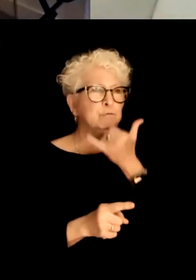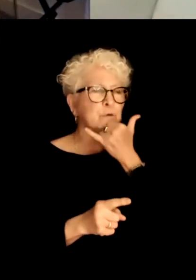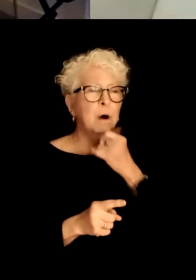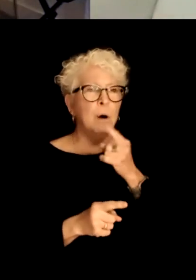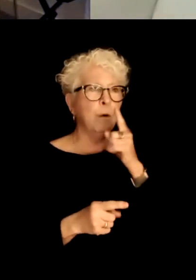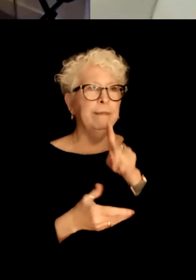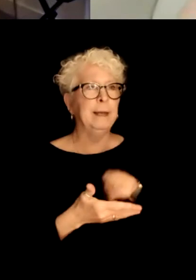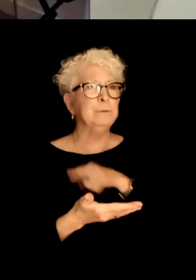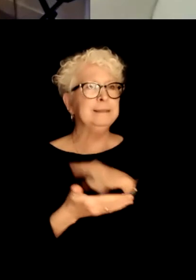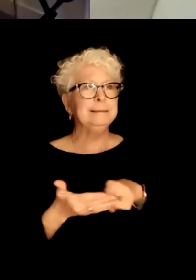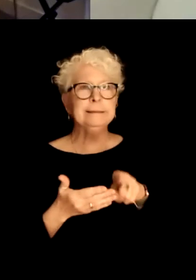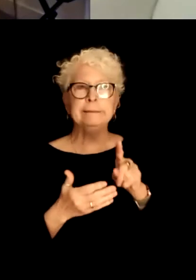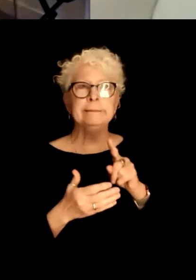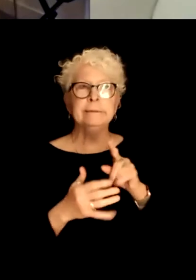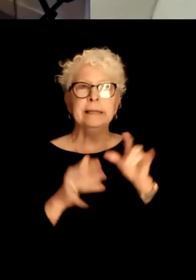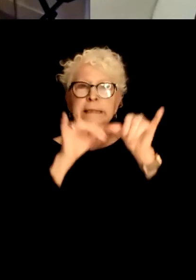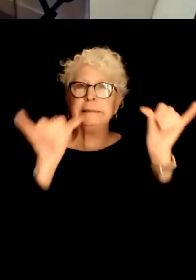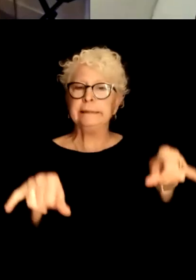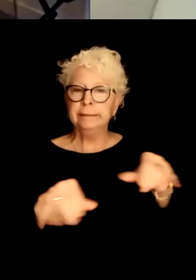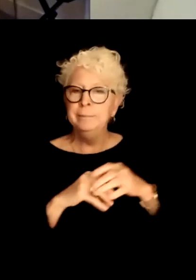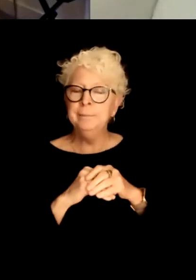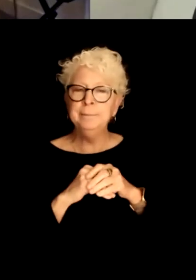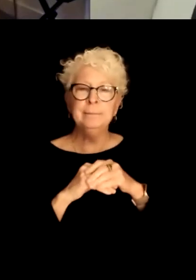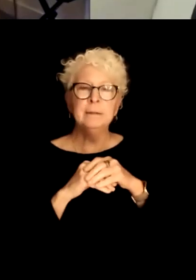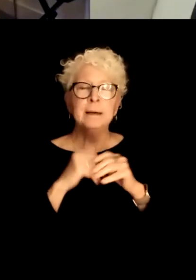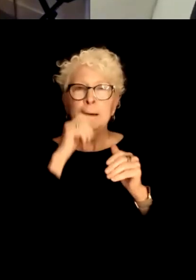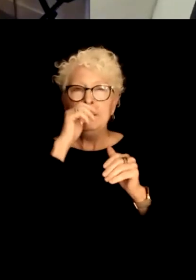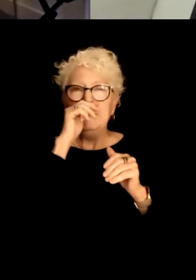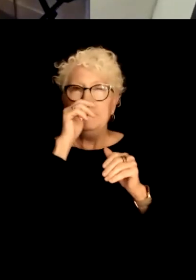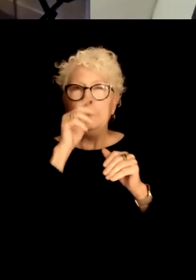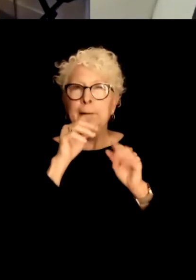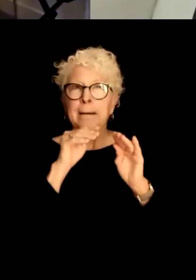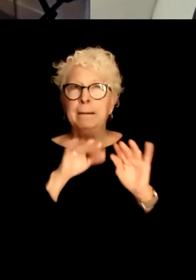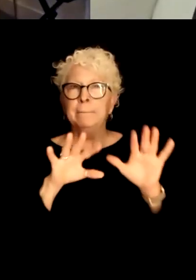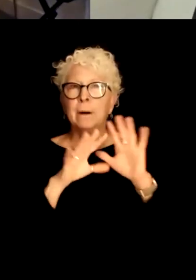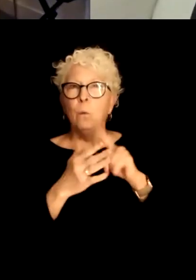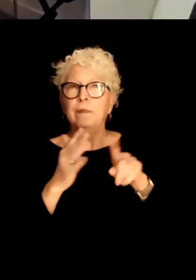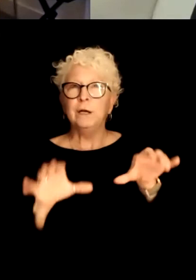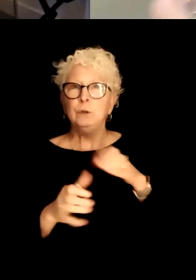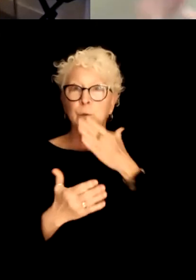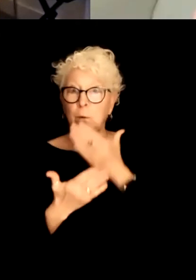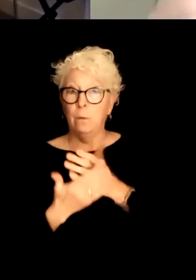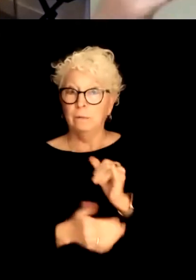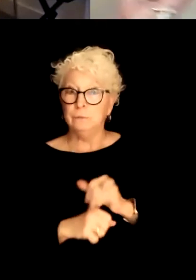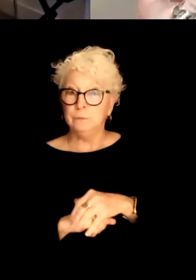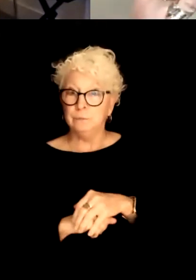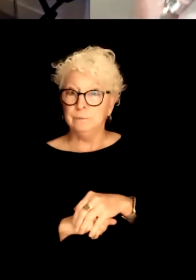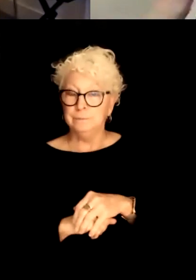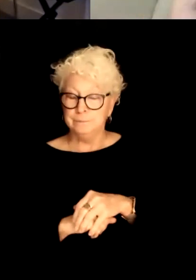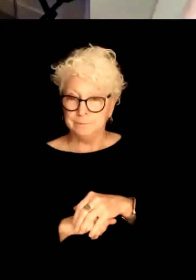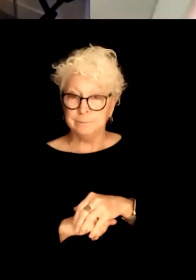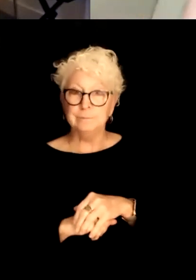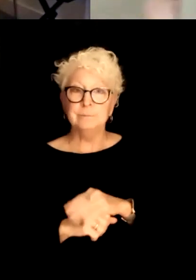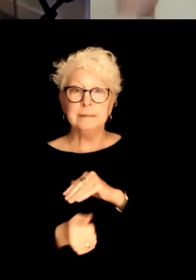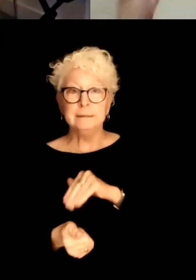things that doctors do well and what can work in doctor-patient